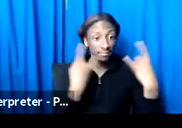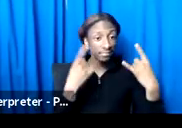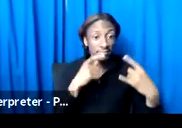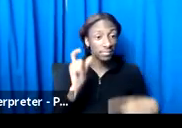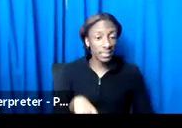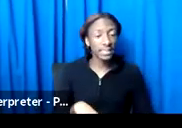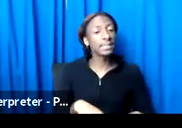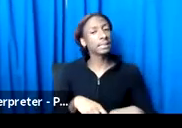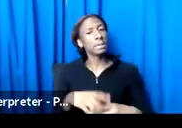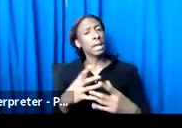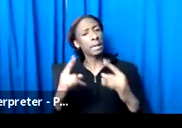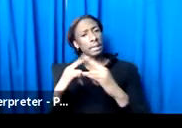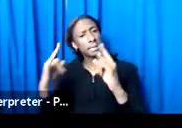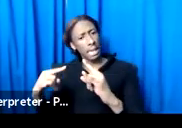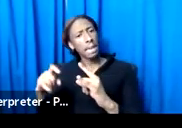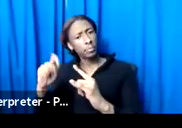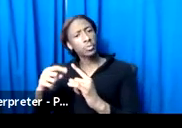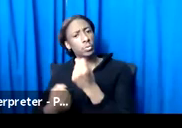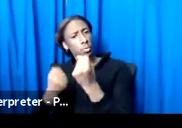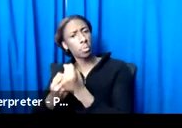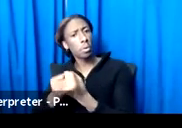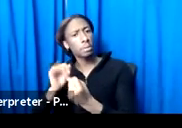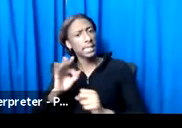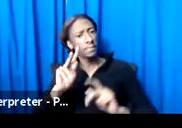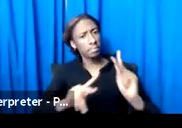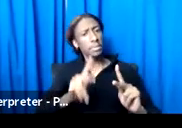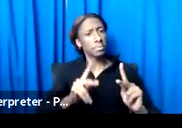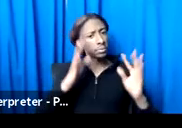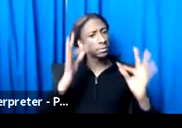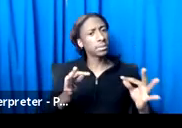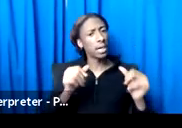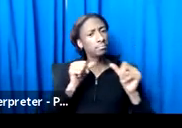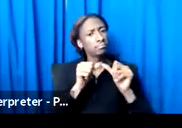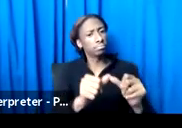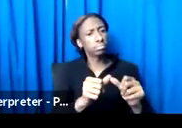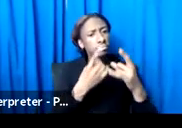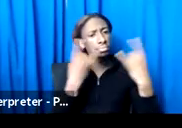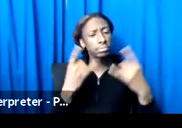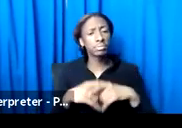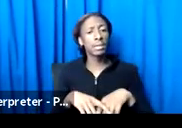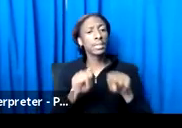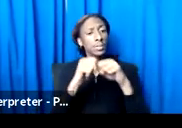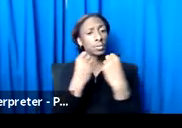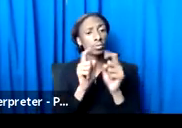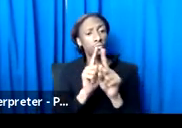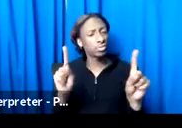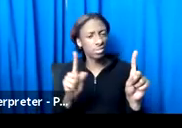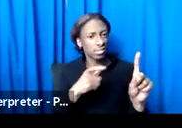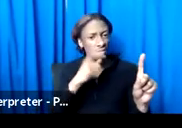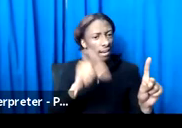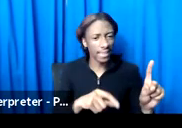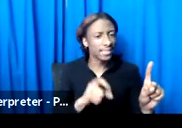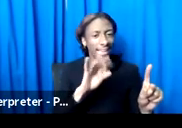should be supportive of staff or campers who choose to continue to wear a mask. Physical distancing is not necessary for campers and staff who are